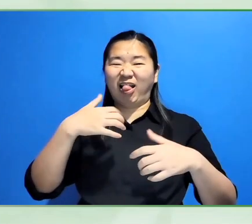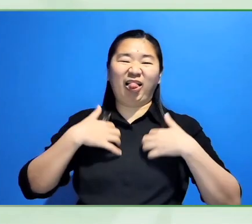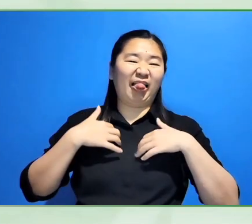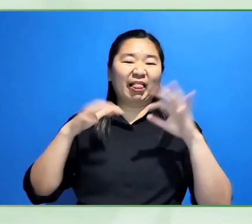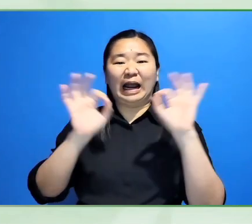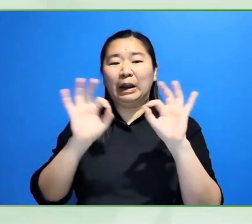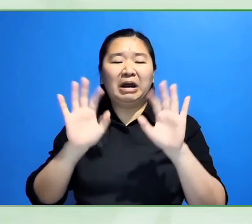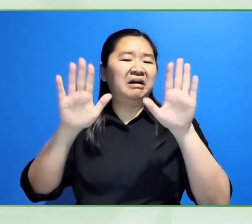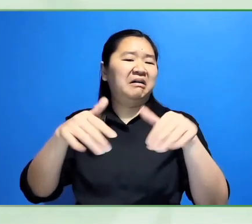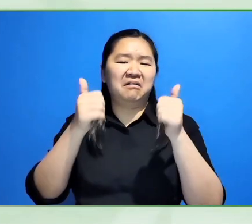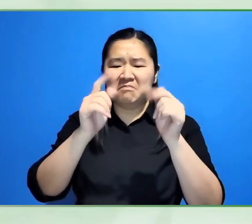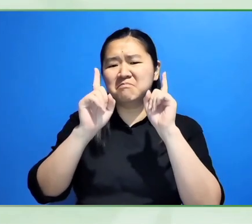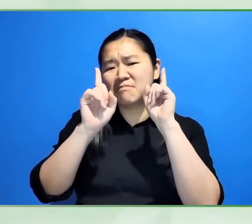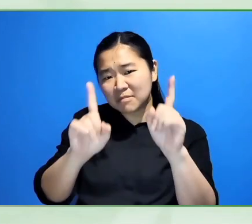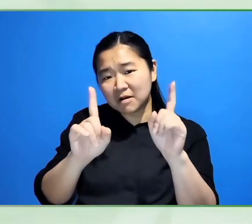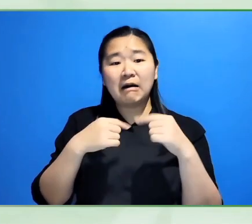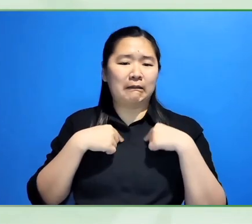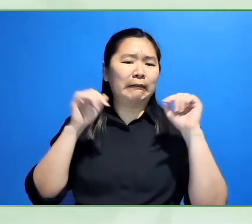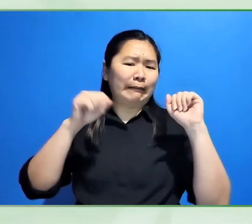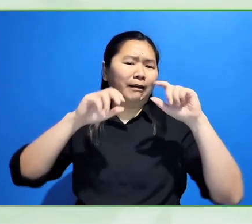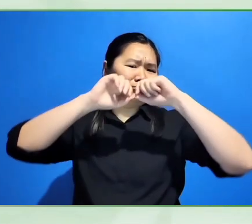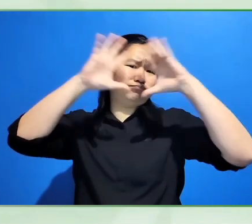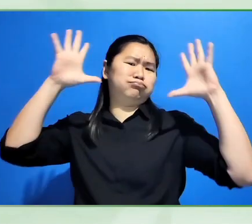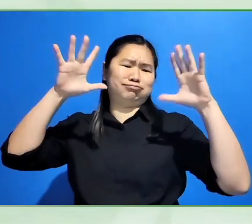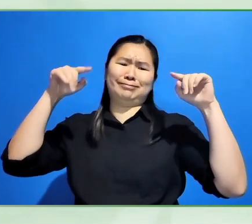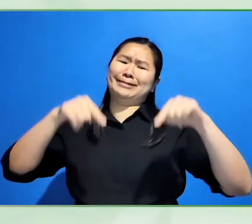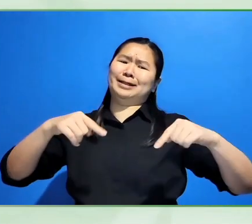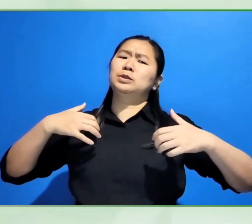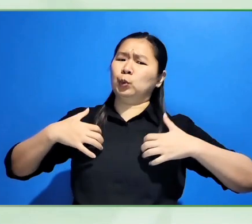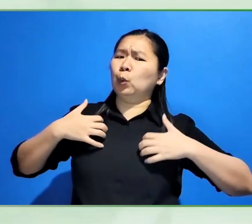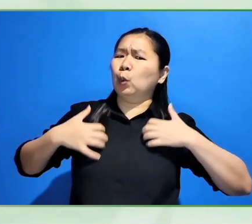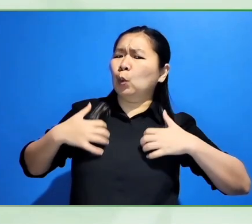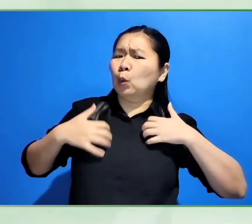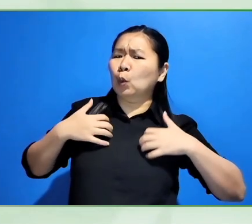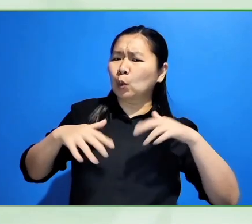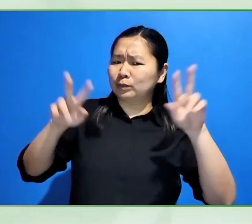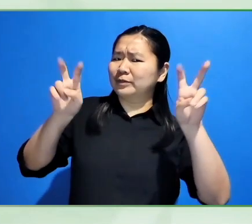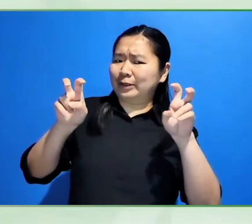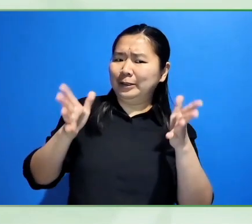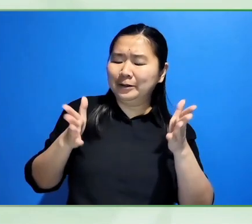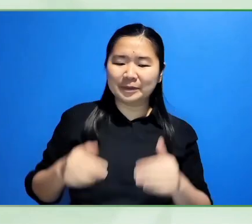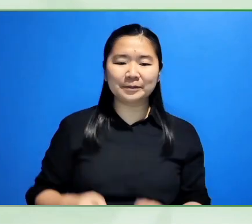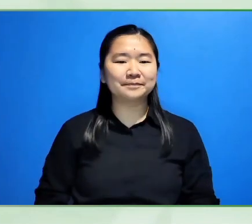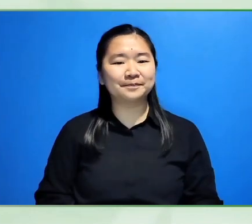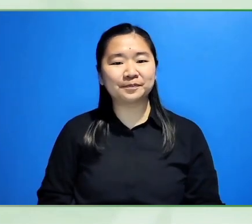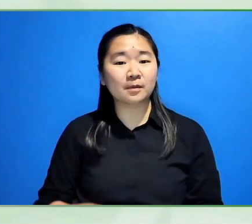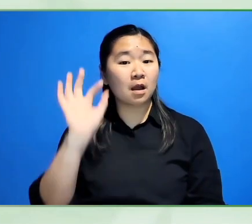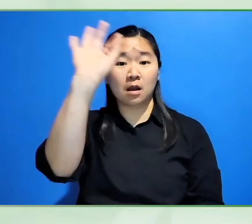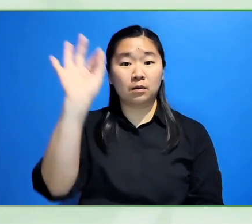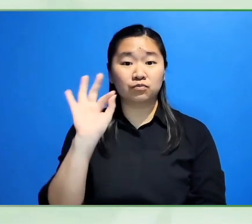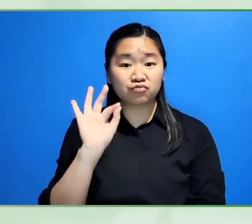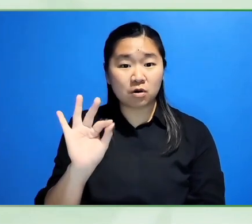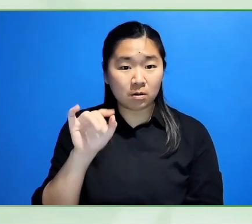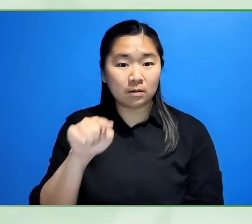It comes under the title Prosthetics that are high quality, affordable and available. And I